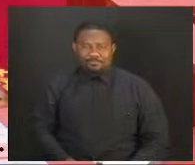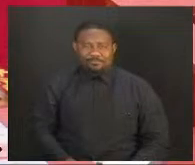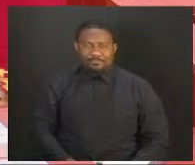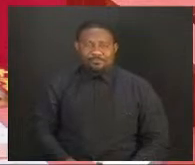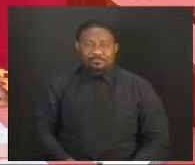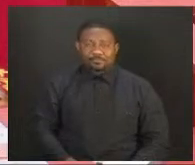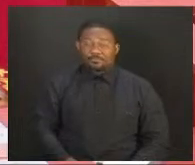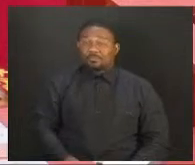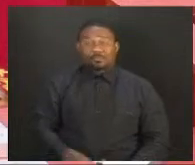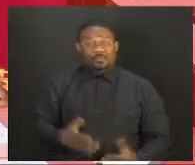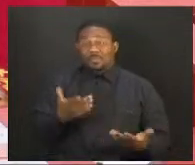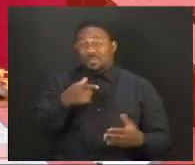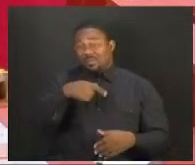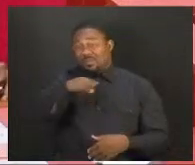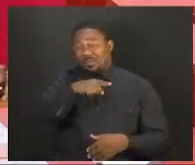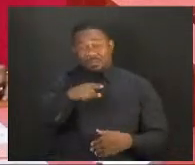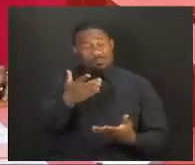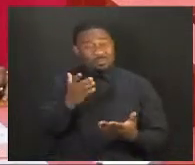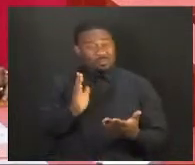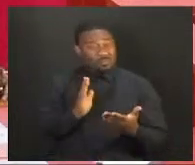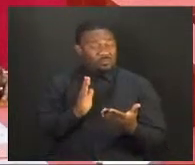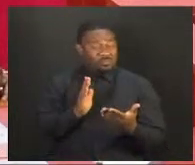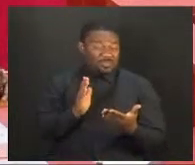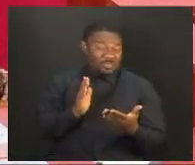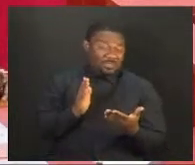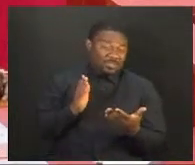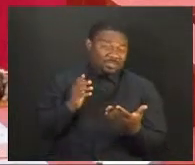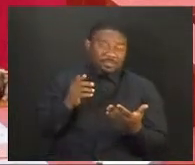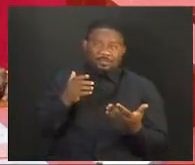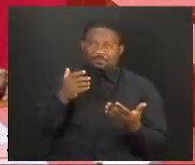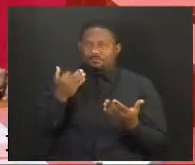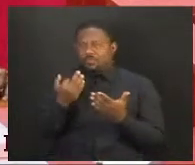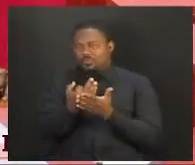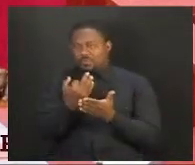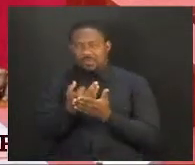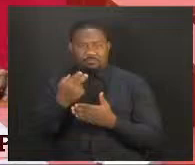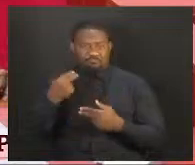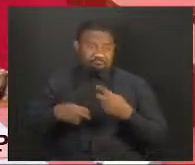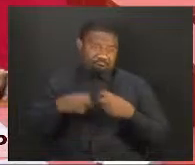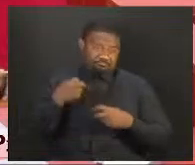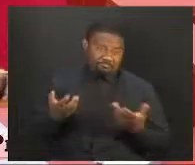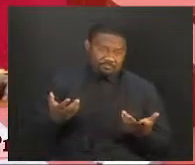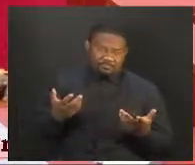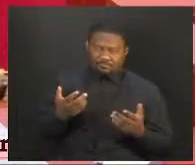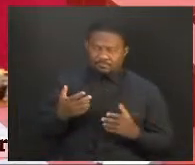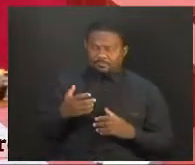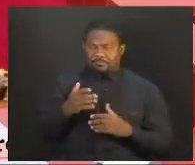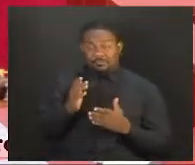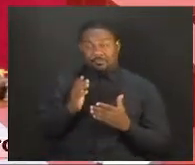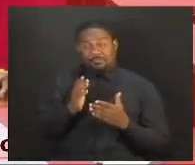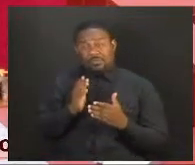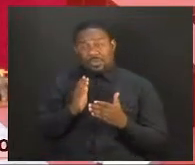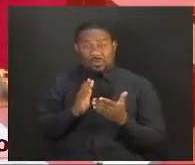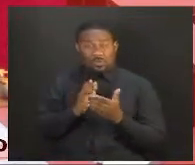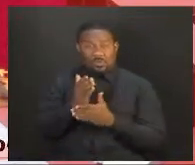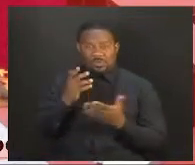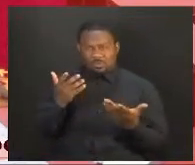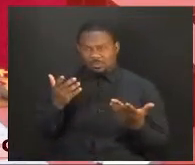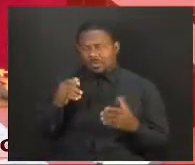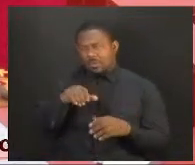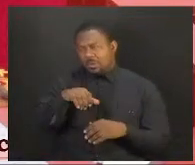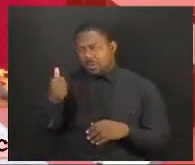and financing challenges, characterized by unsustainable debt, rollover, cocoa contract risk and